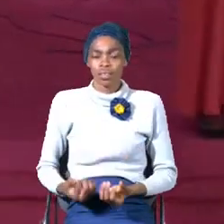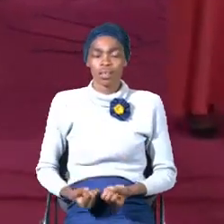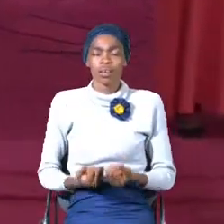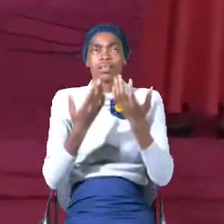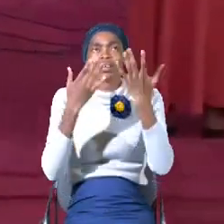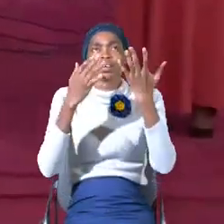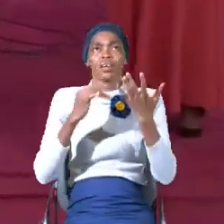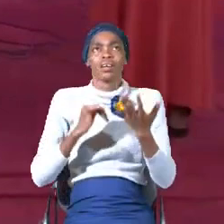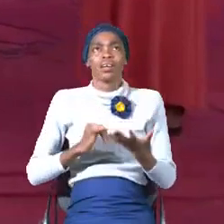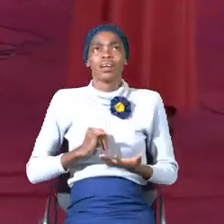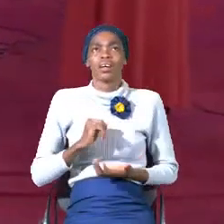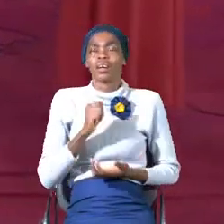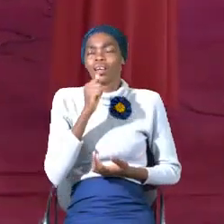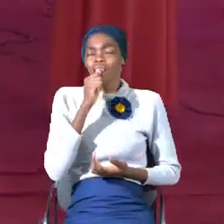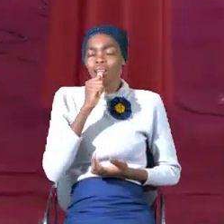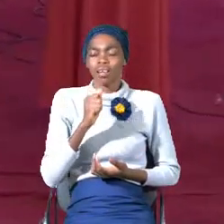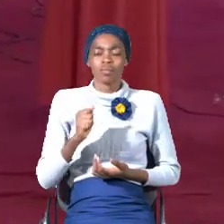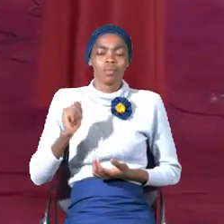I